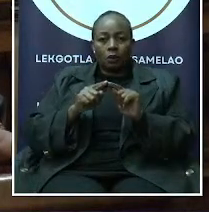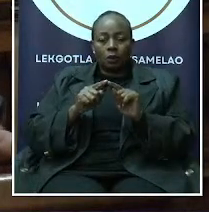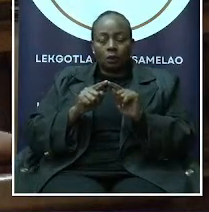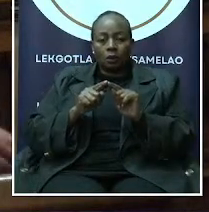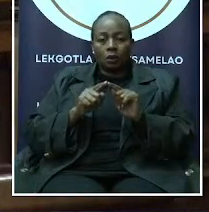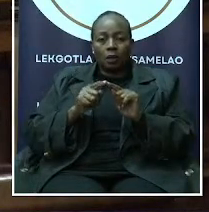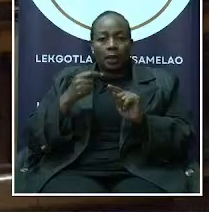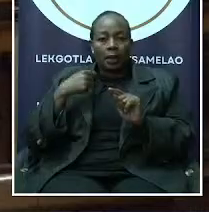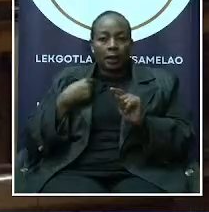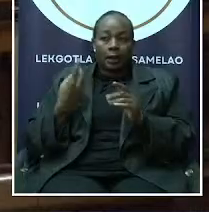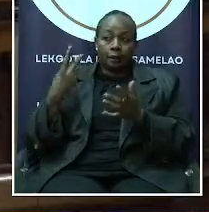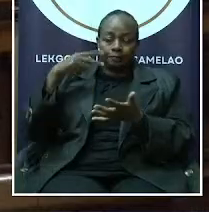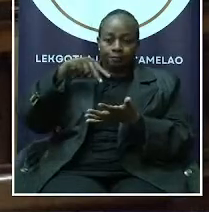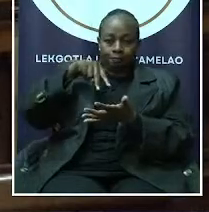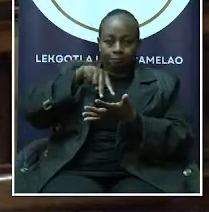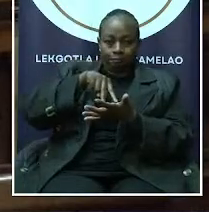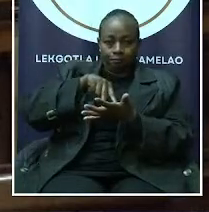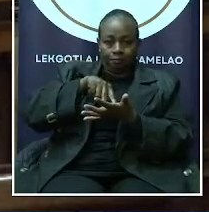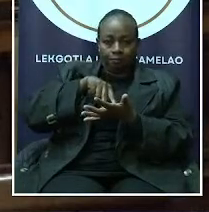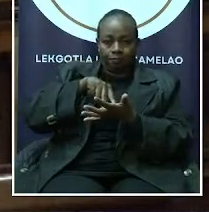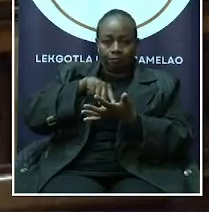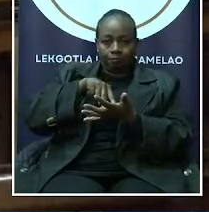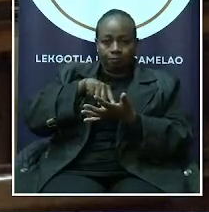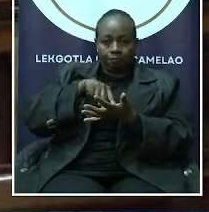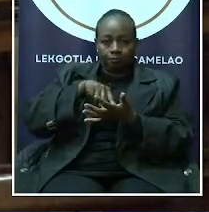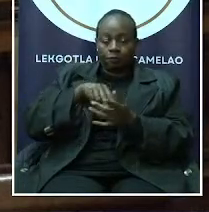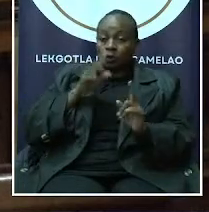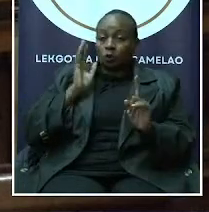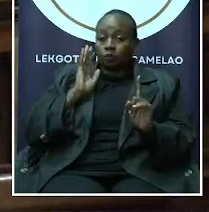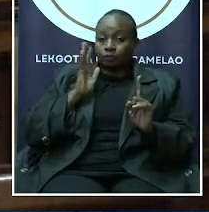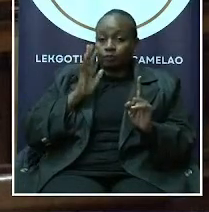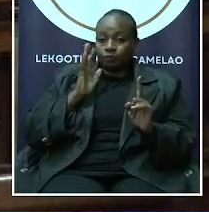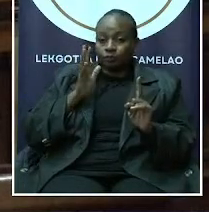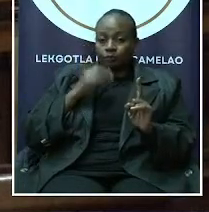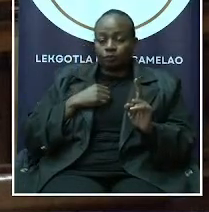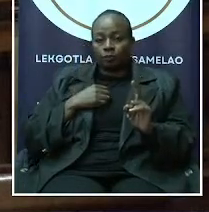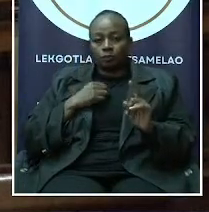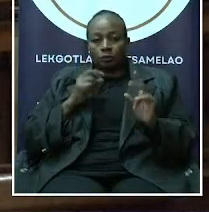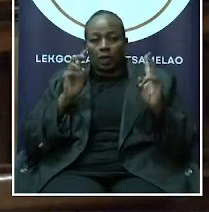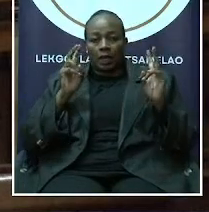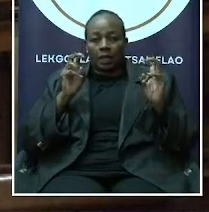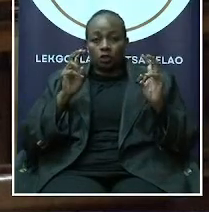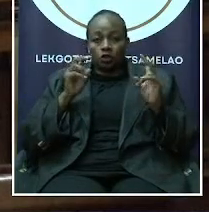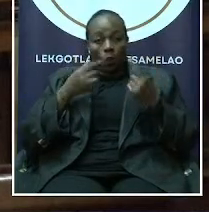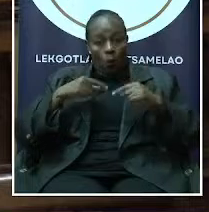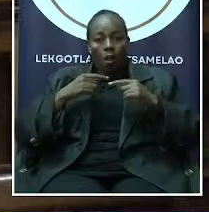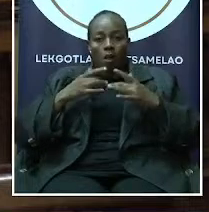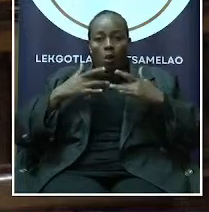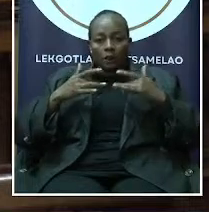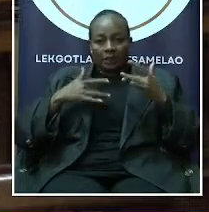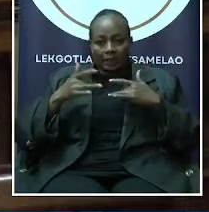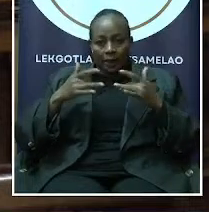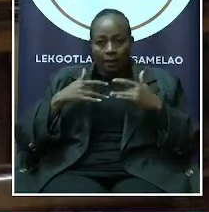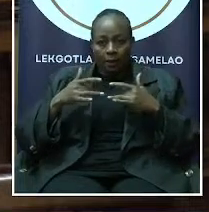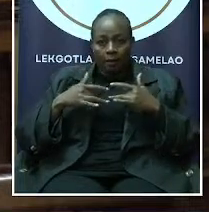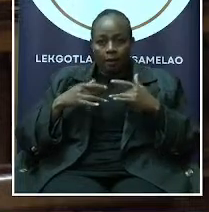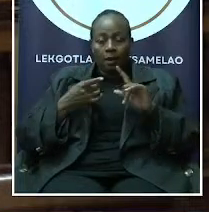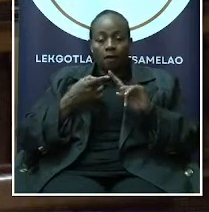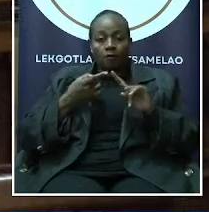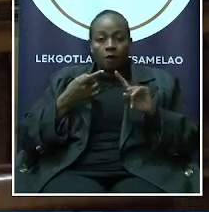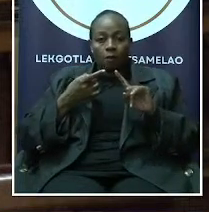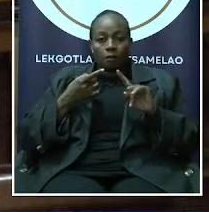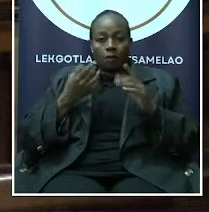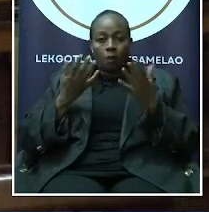I rise here and on the podium to speak particularly on a matter that would concern us, those that are coming from the academic